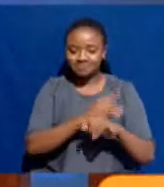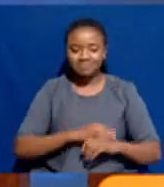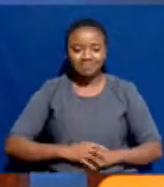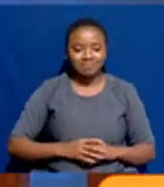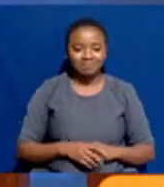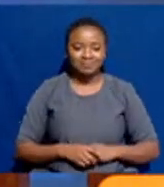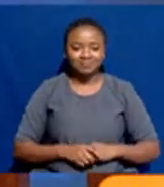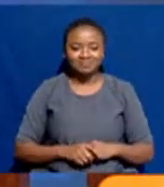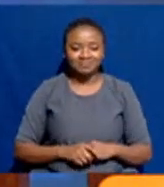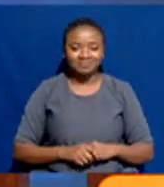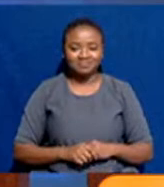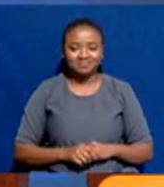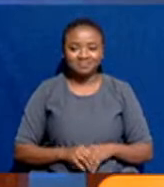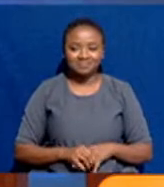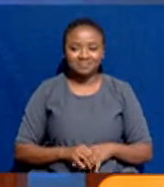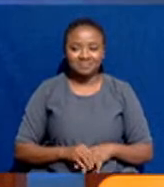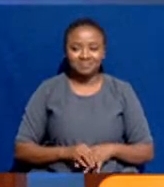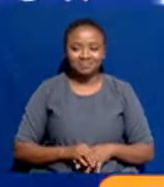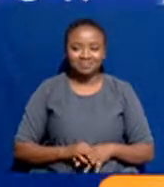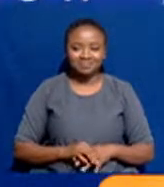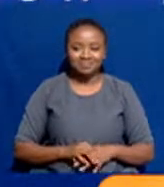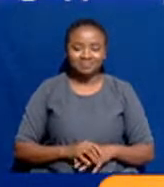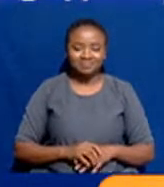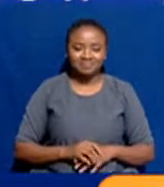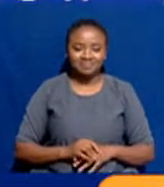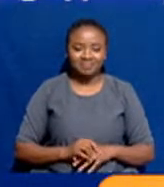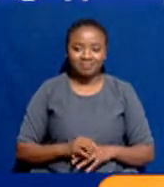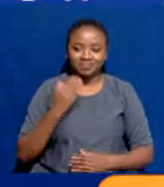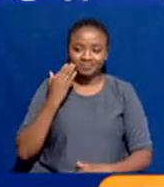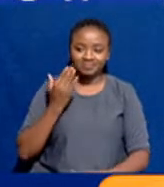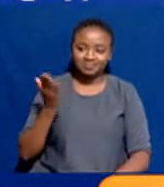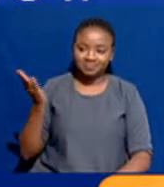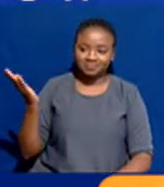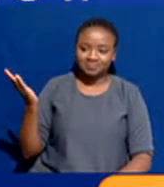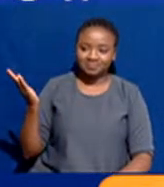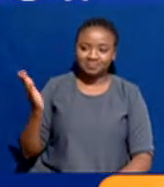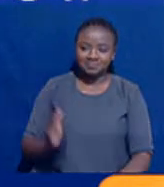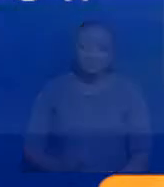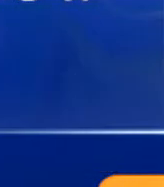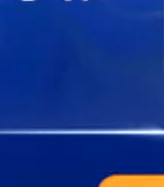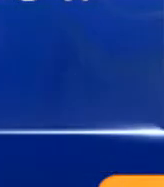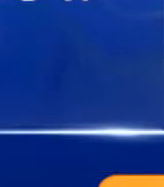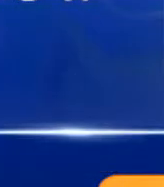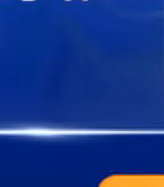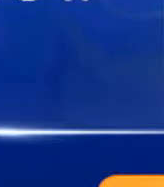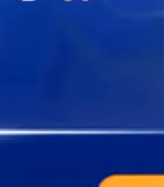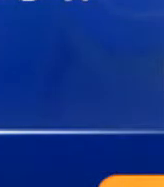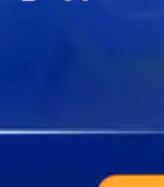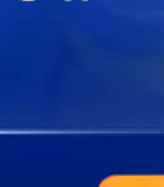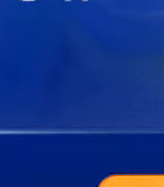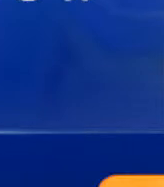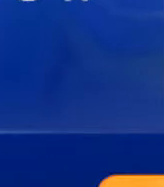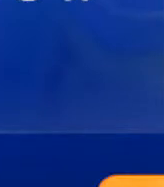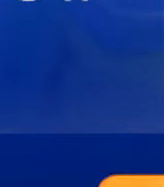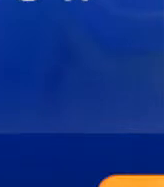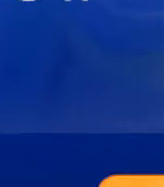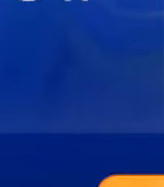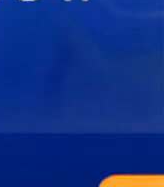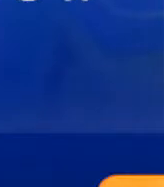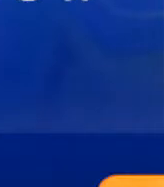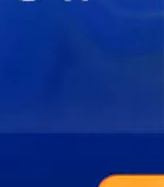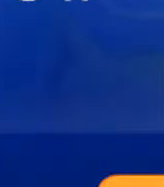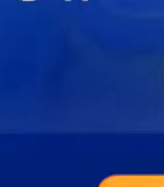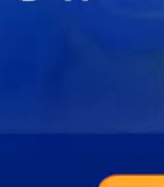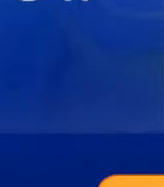Yeah. Yantika Cheska says, those currently enjoying power and the trappings that come with it should always be reminded that